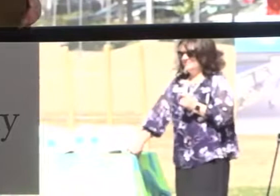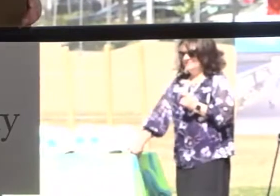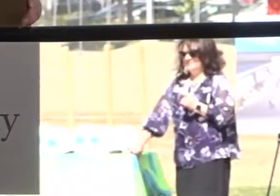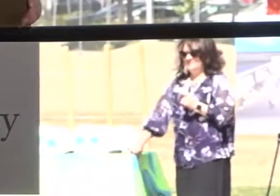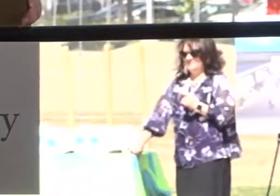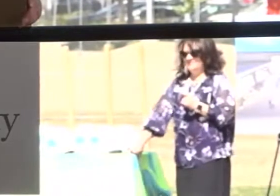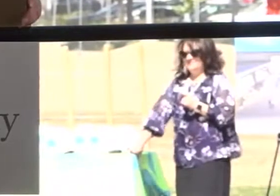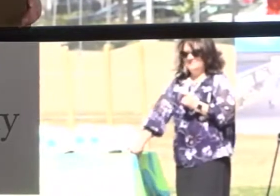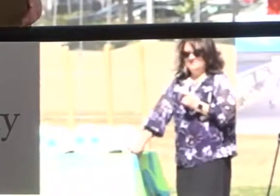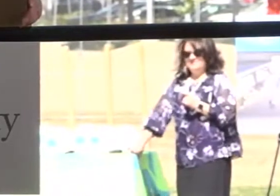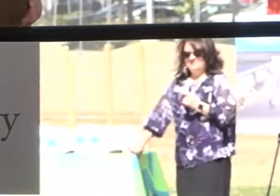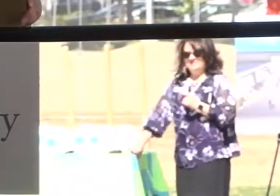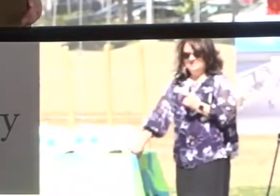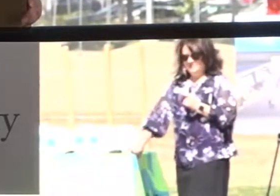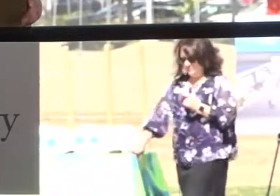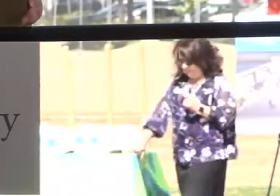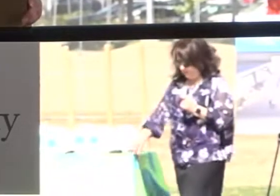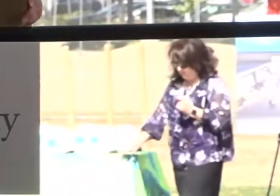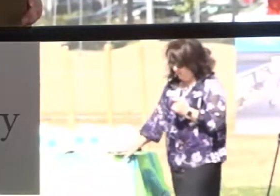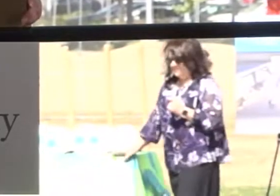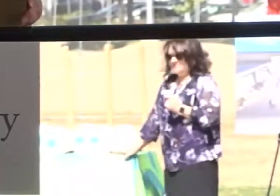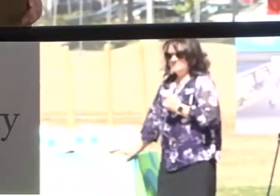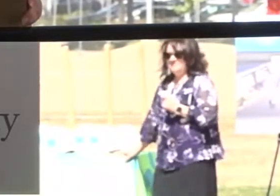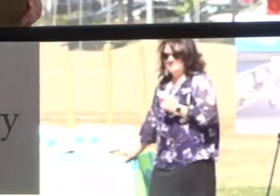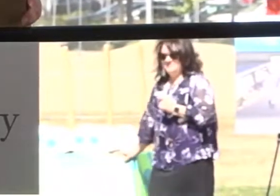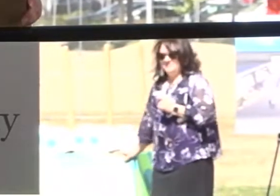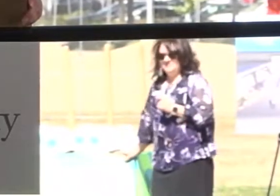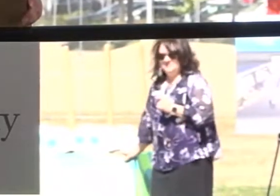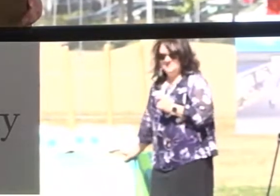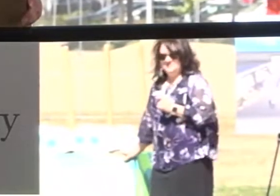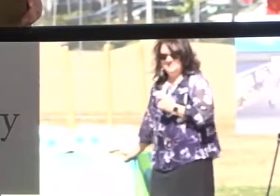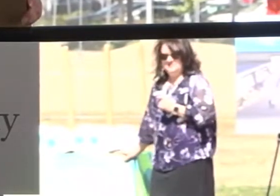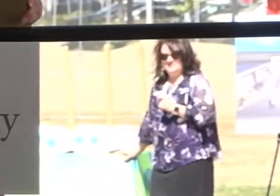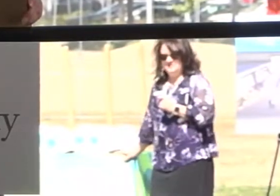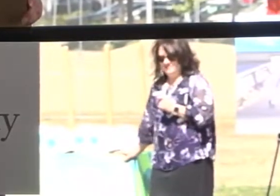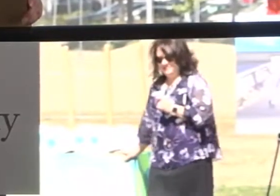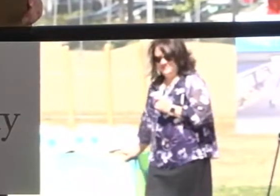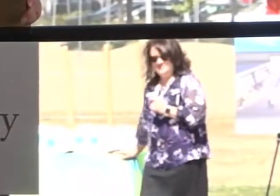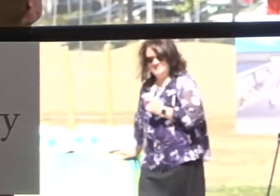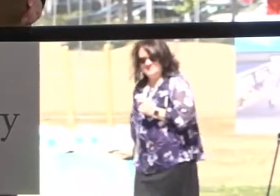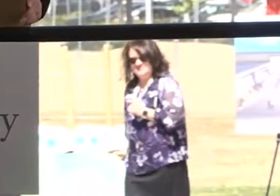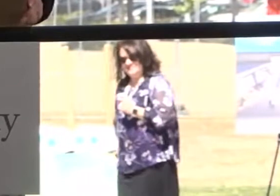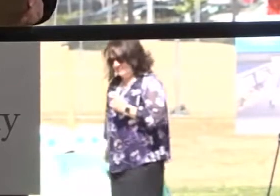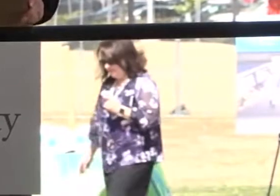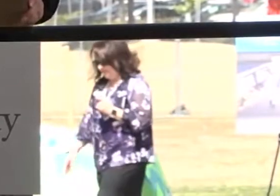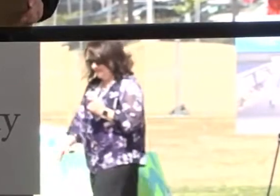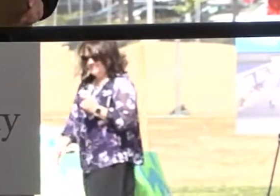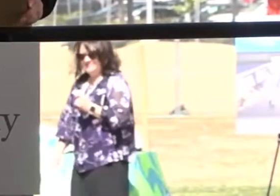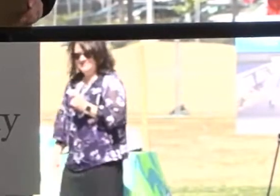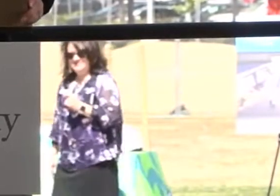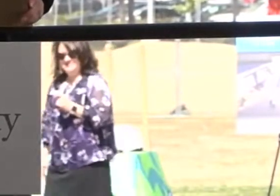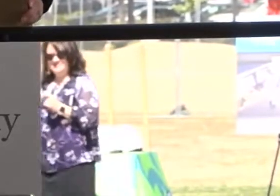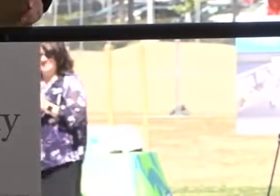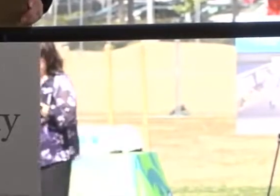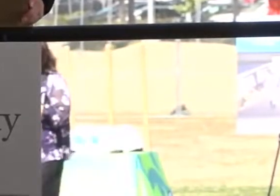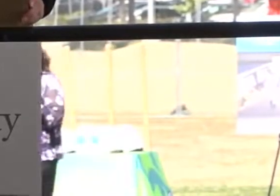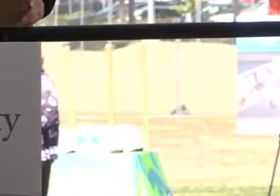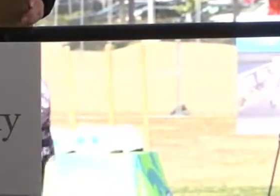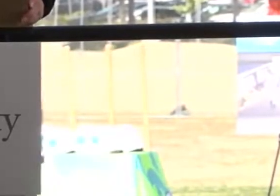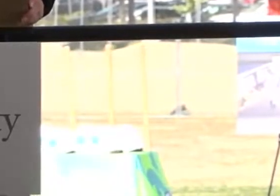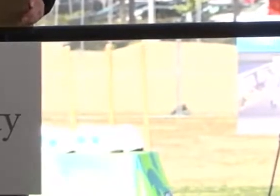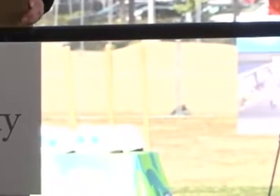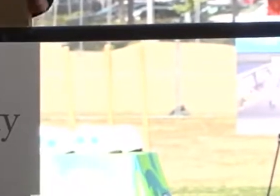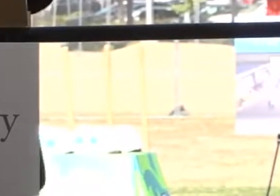too, in a big group photo. We've got a drone. So Stephanie Babb, our Director of Marketing and Communications. Where are you,